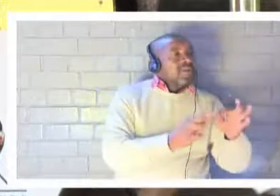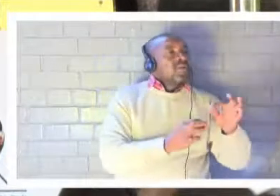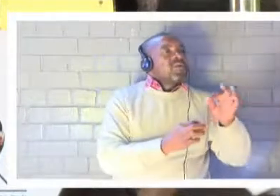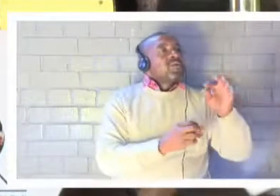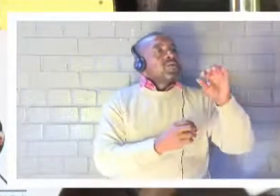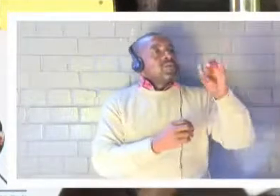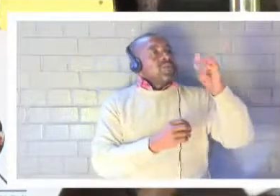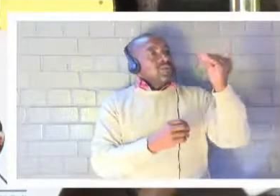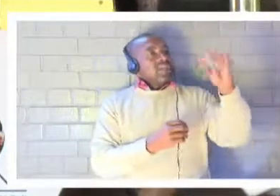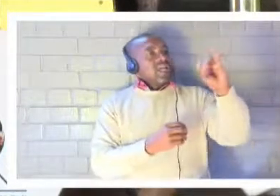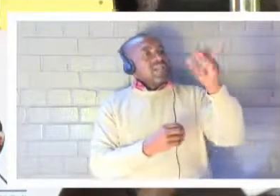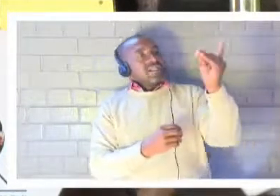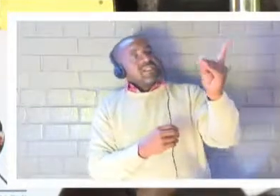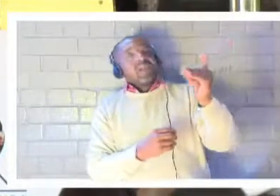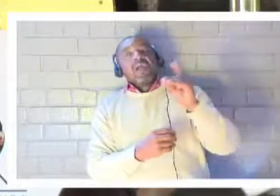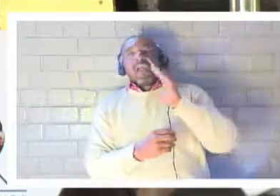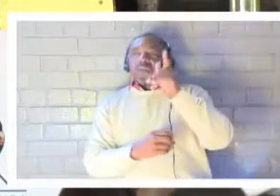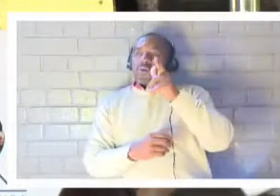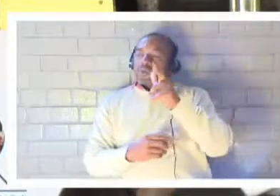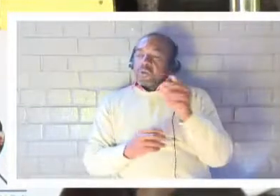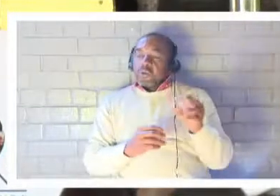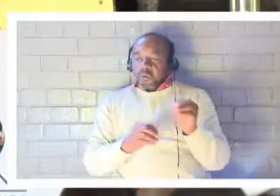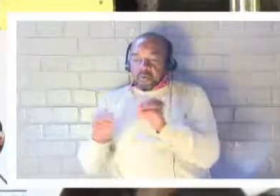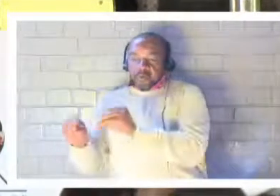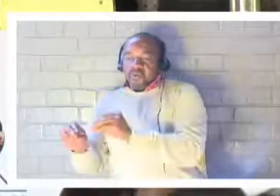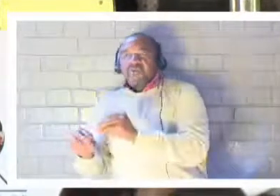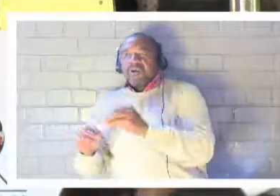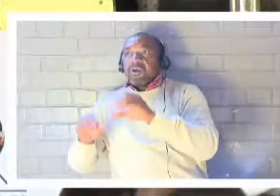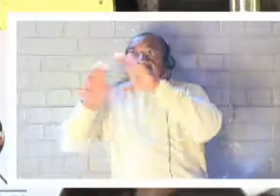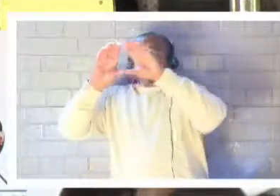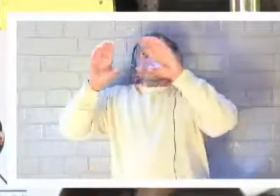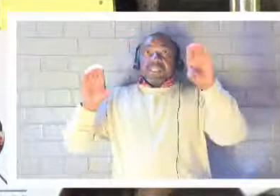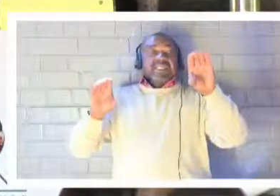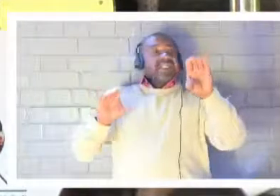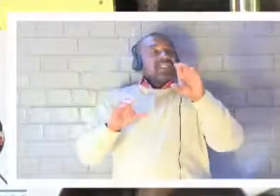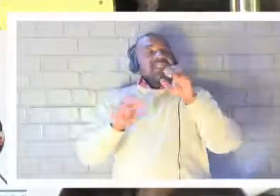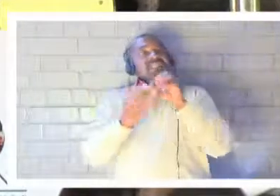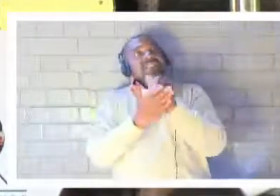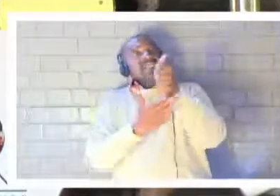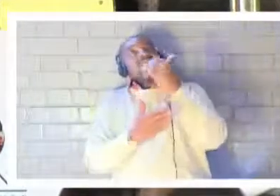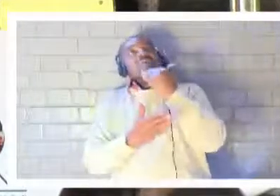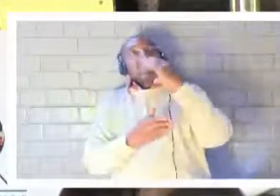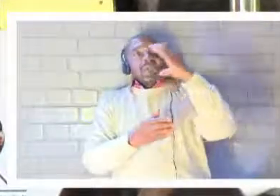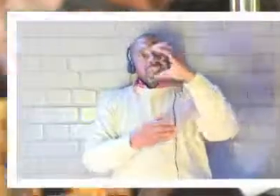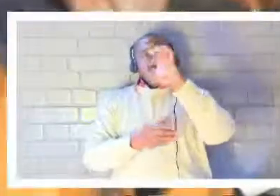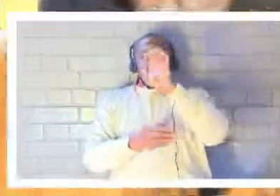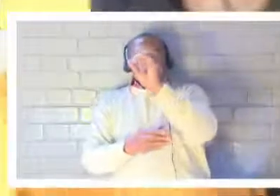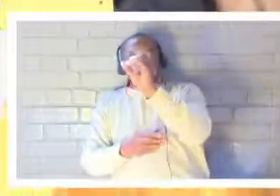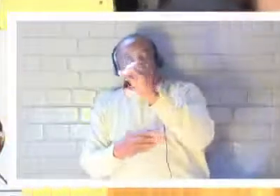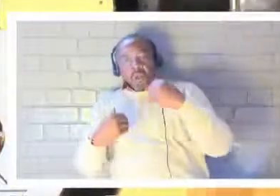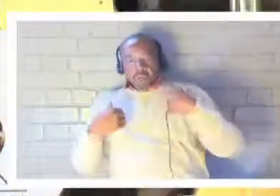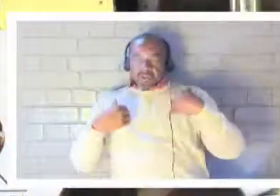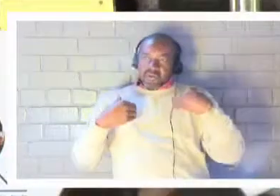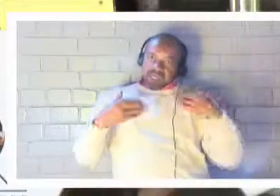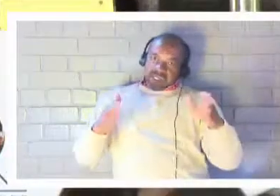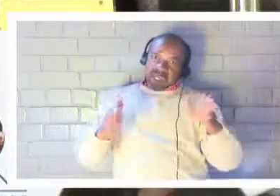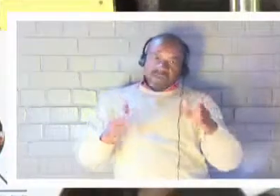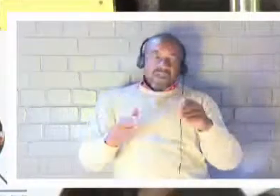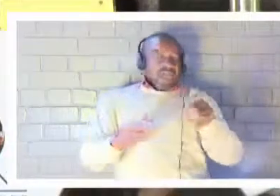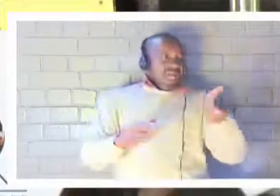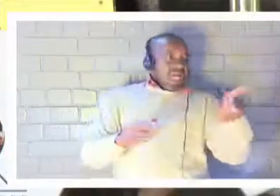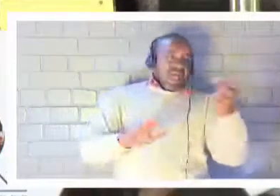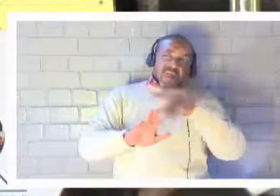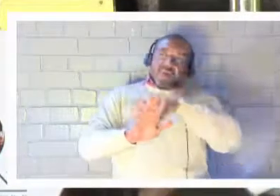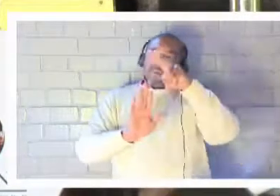well, you will escalate to Section 16 to the CEO for implementation of certain